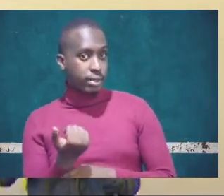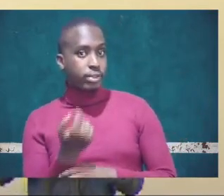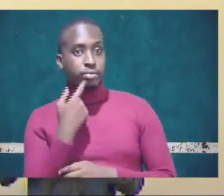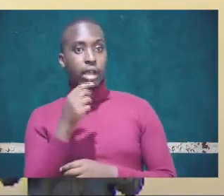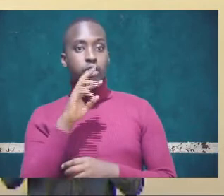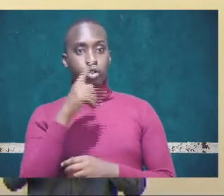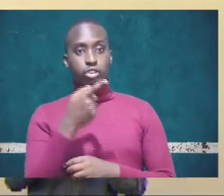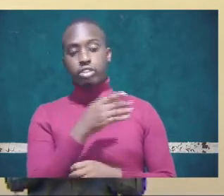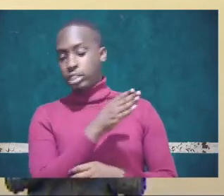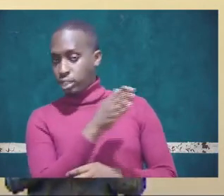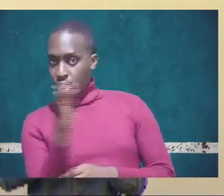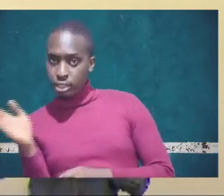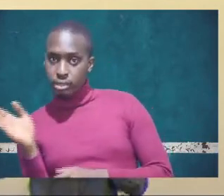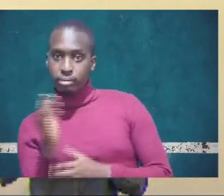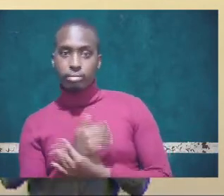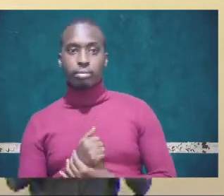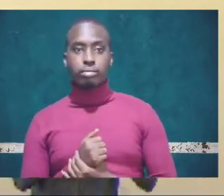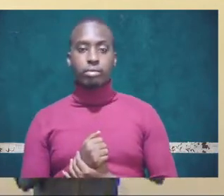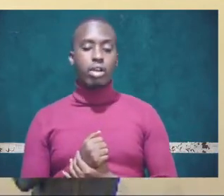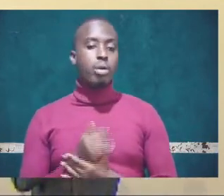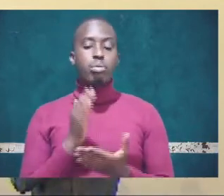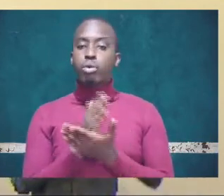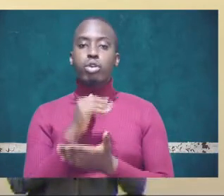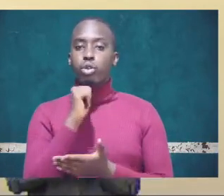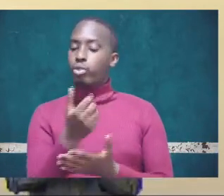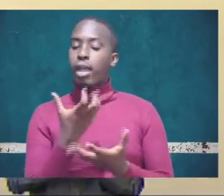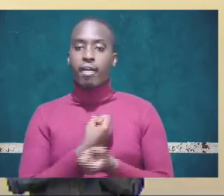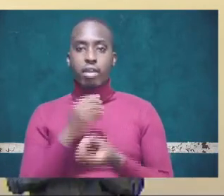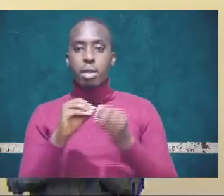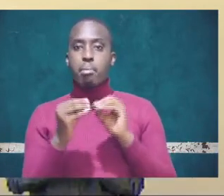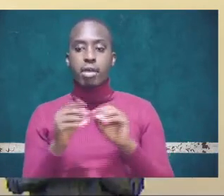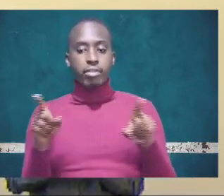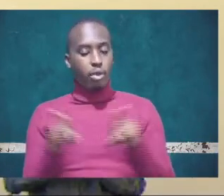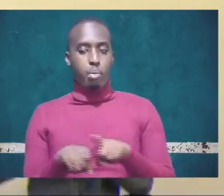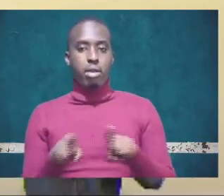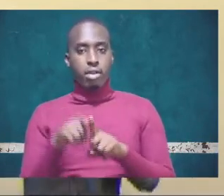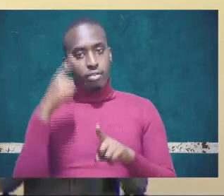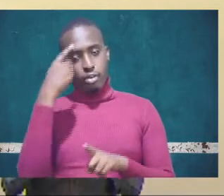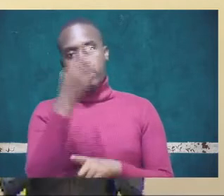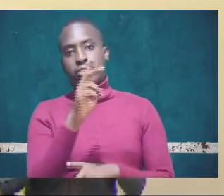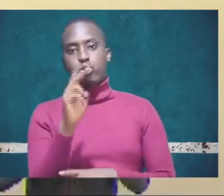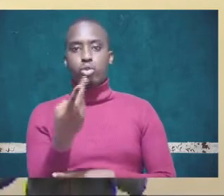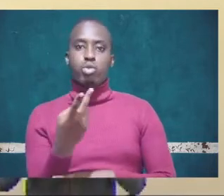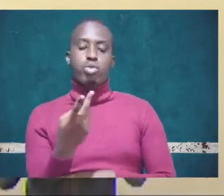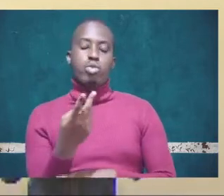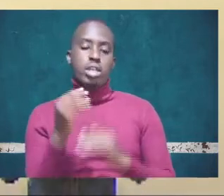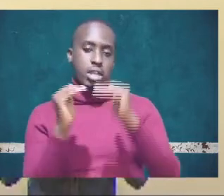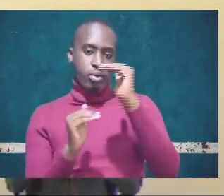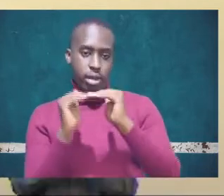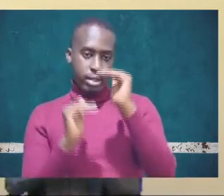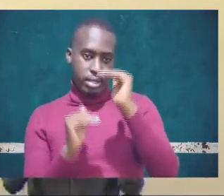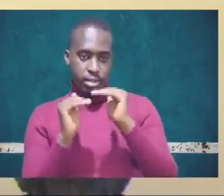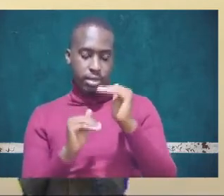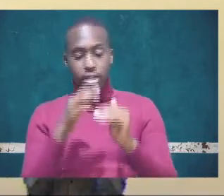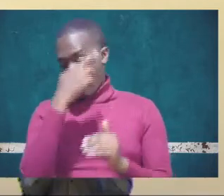the solution is over here. We don't have the numbers in common for these two inequalities.